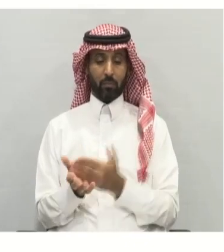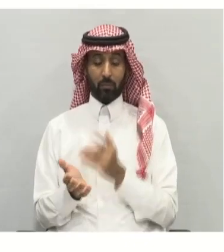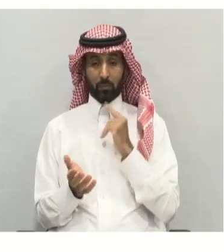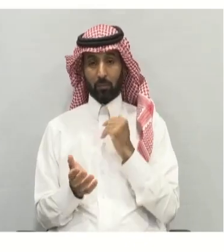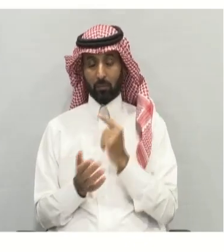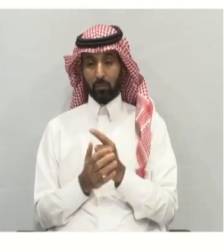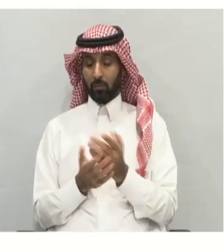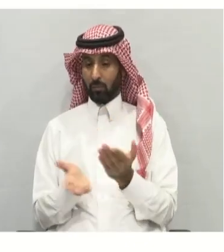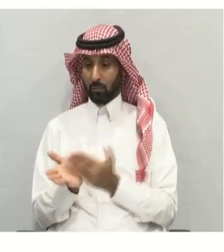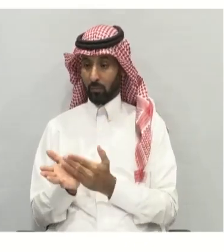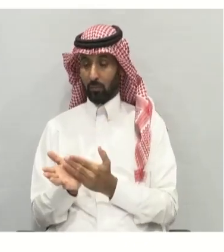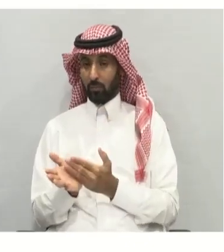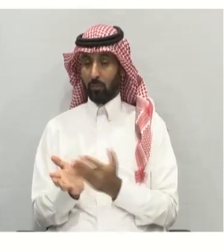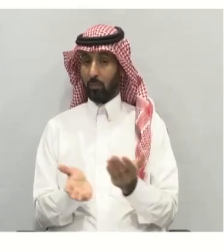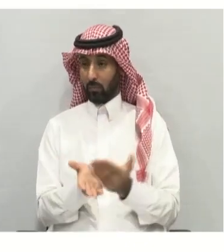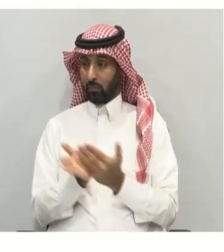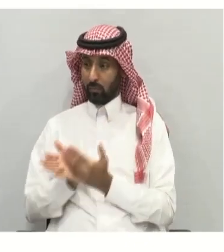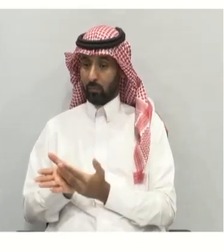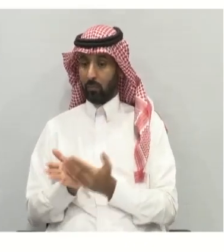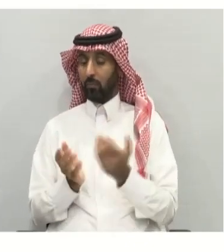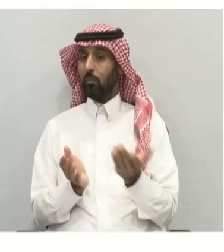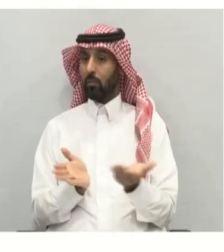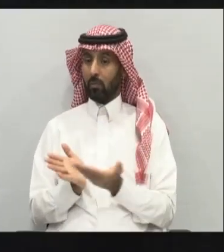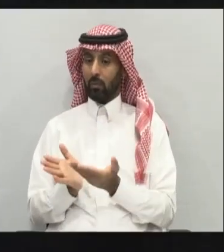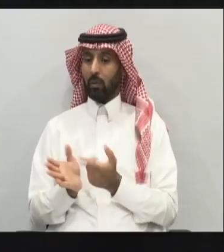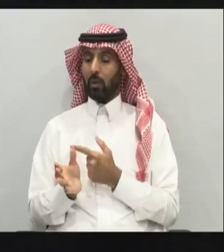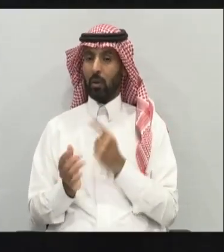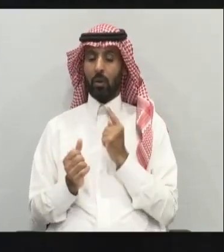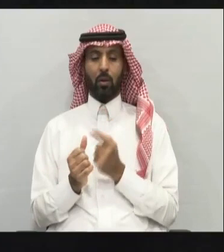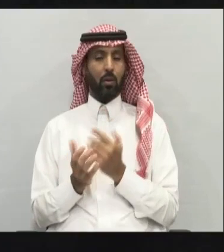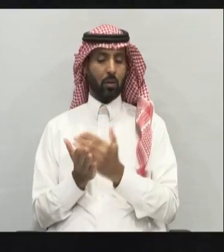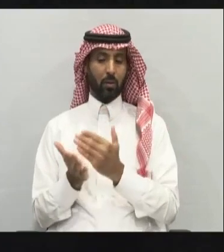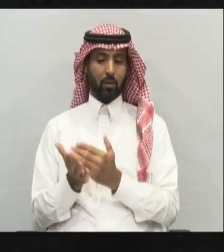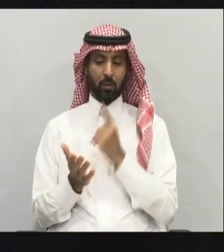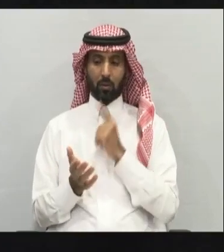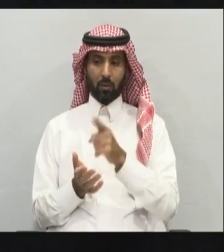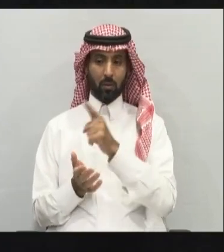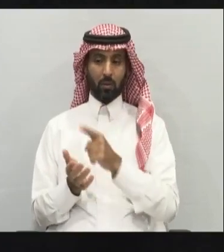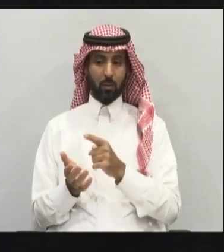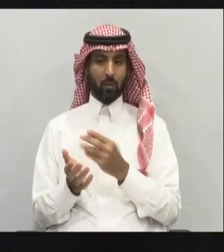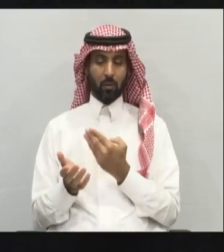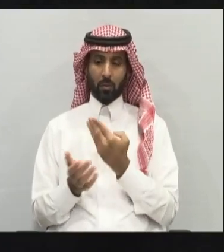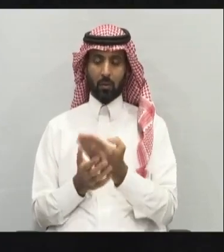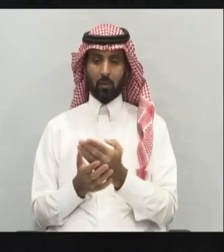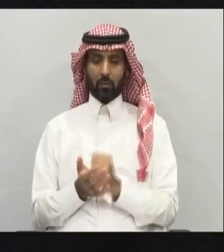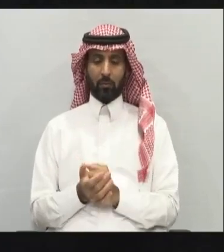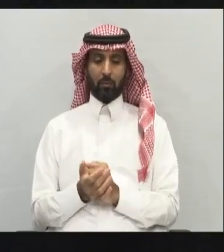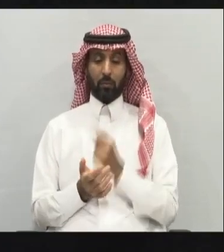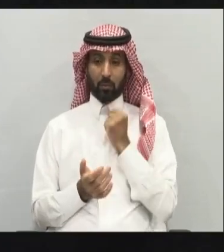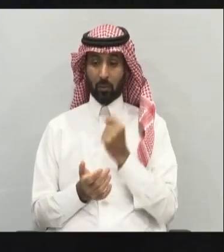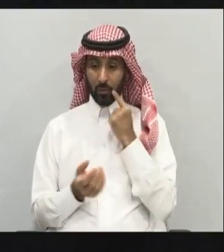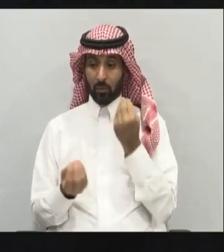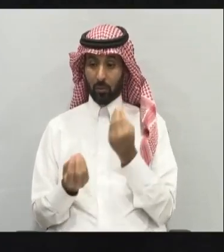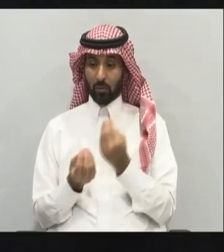about invitations, we have also another part of our lesson in how to ask about invitations. For example, do you want